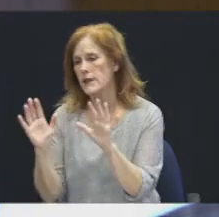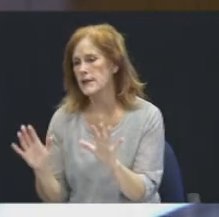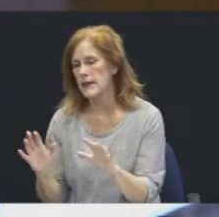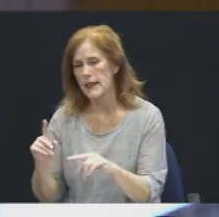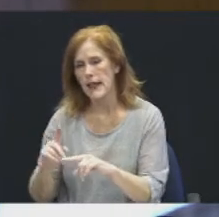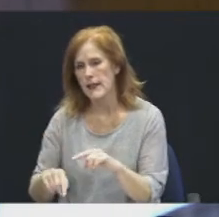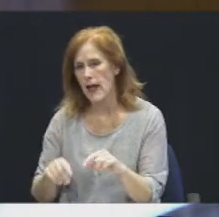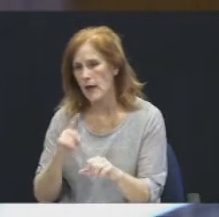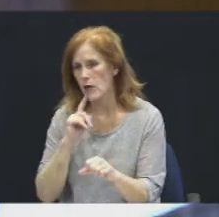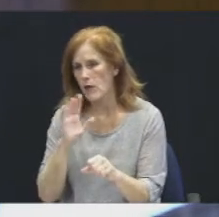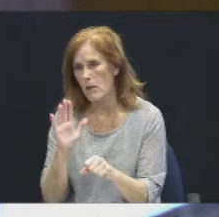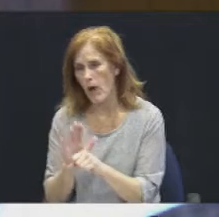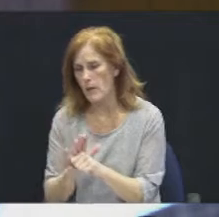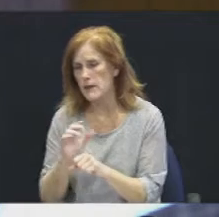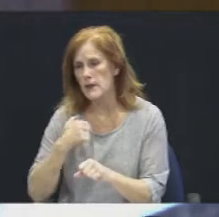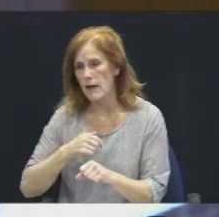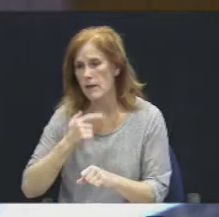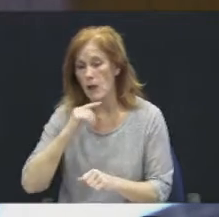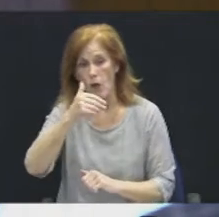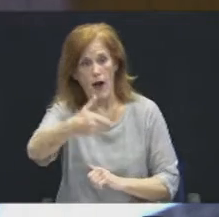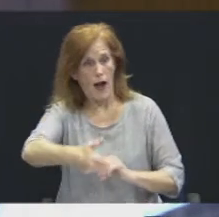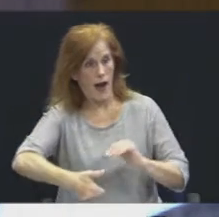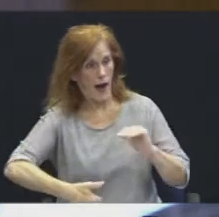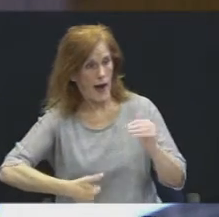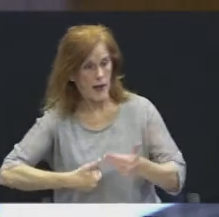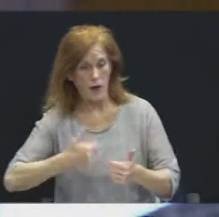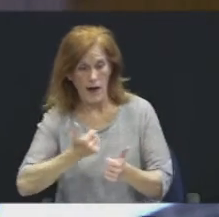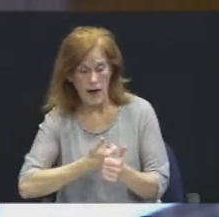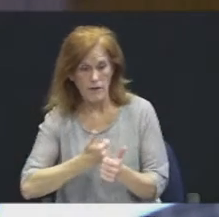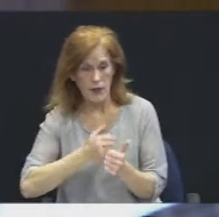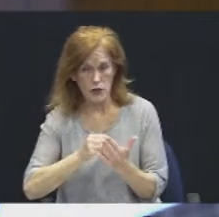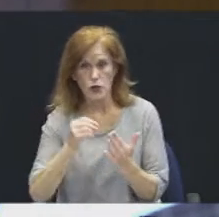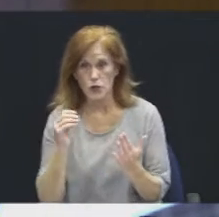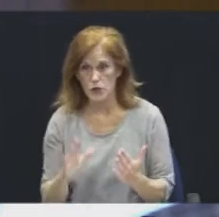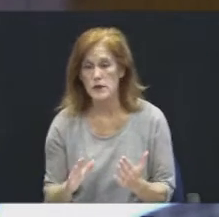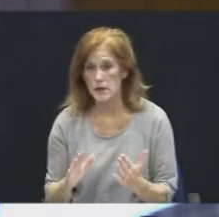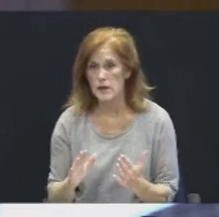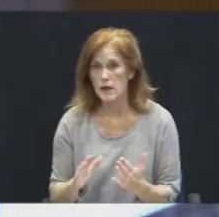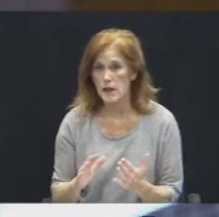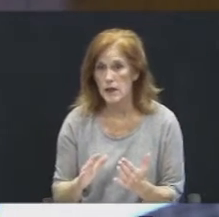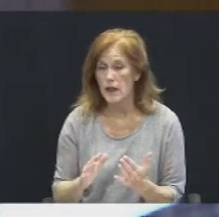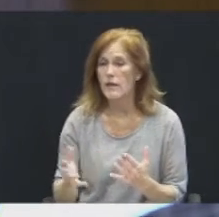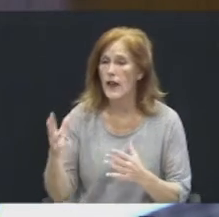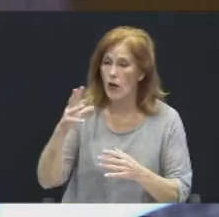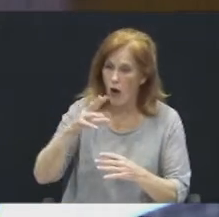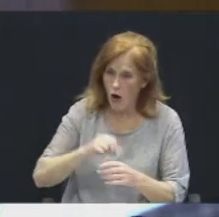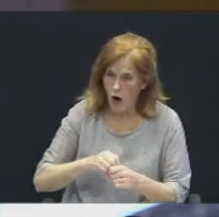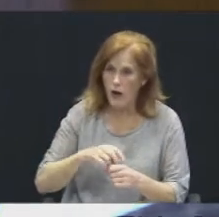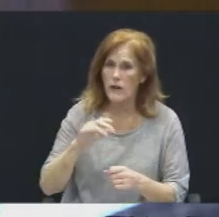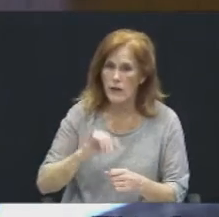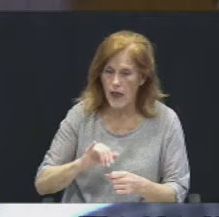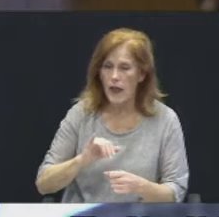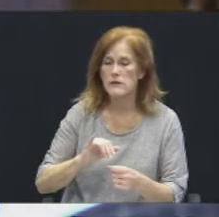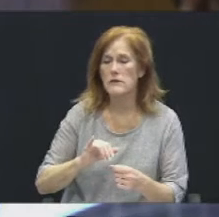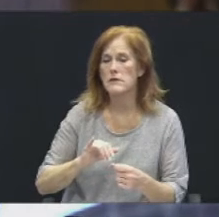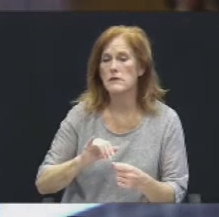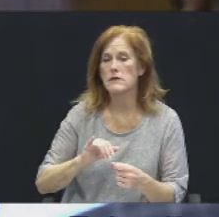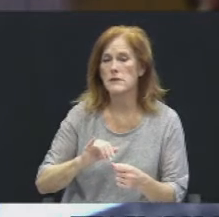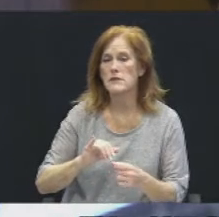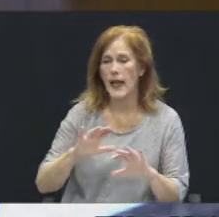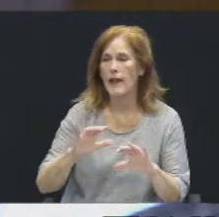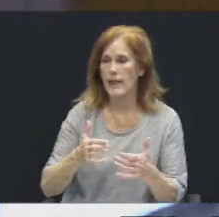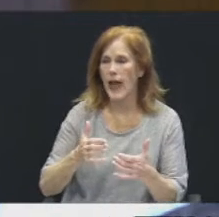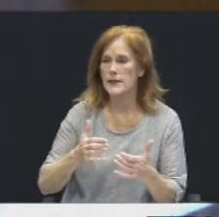to actually hire every one of those students that are a part of that year's rotation or